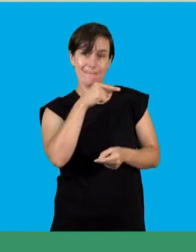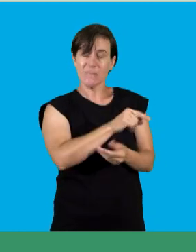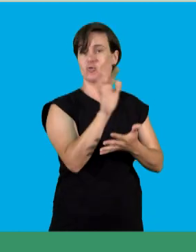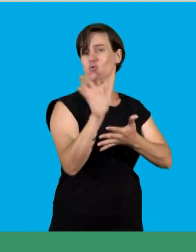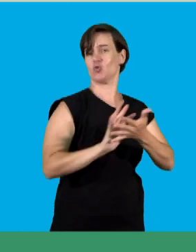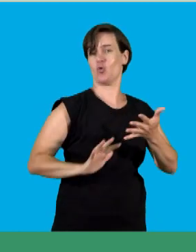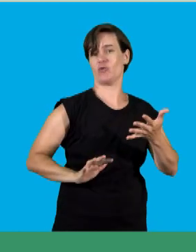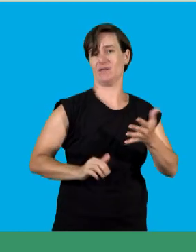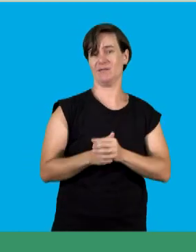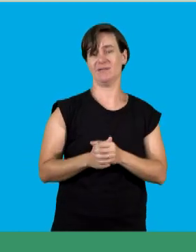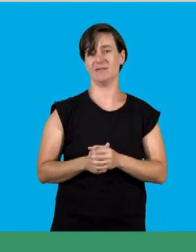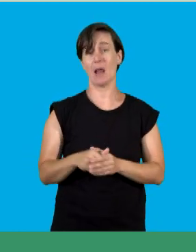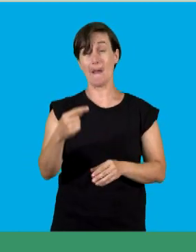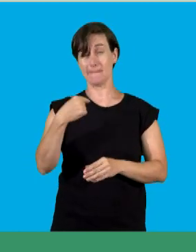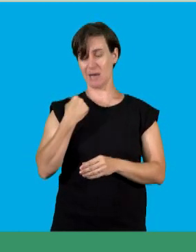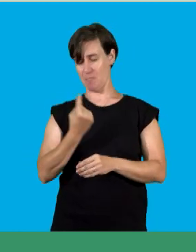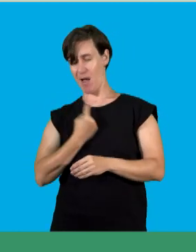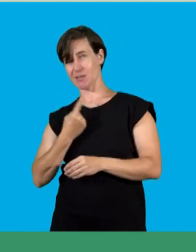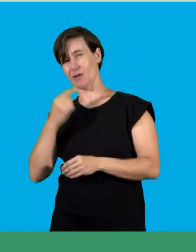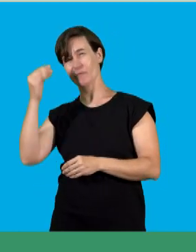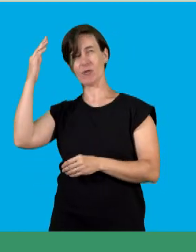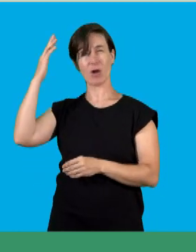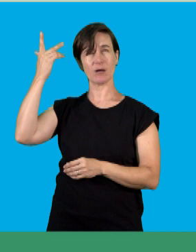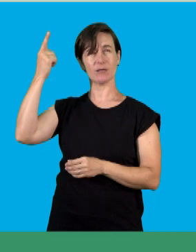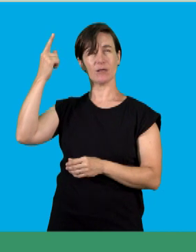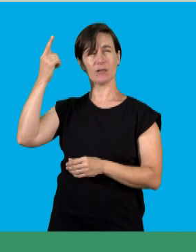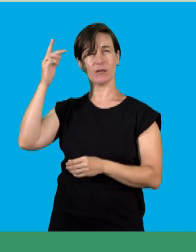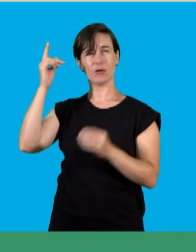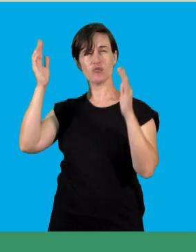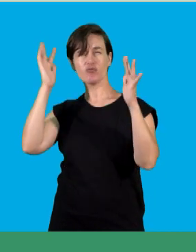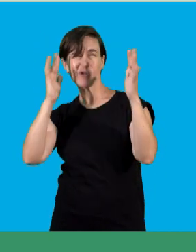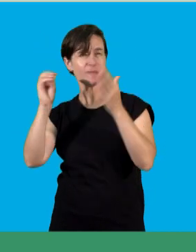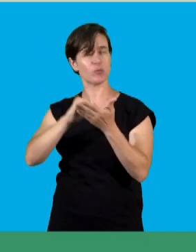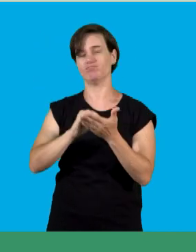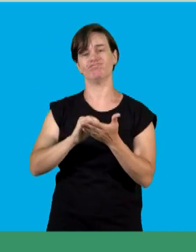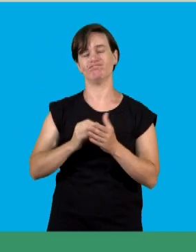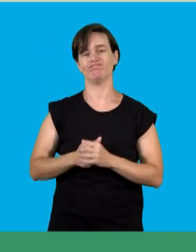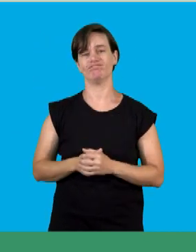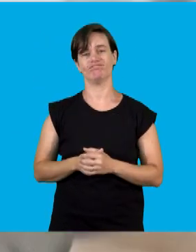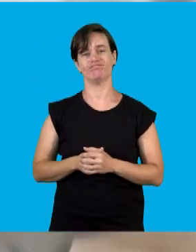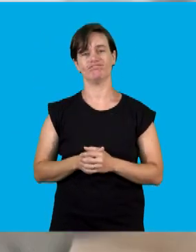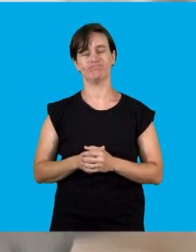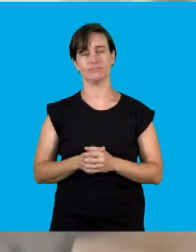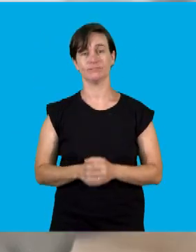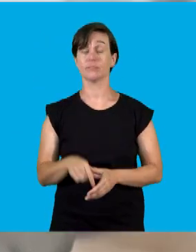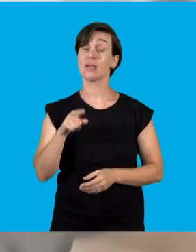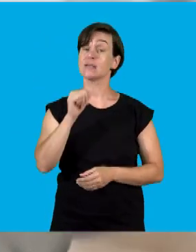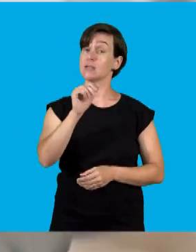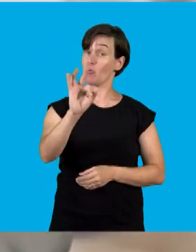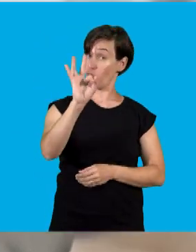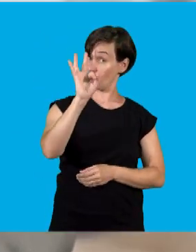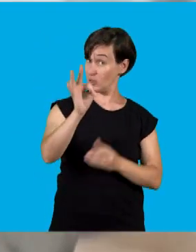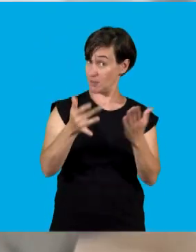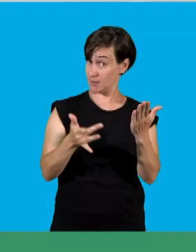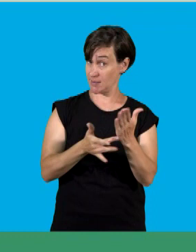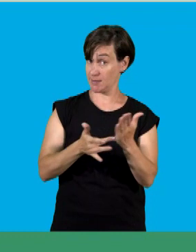was taken out, nothing was added, nothing was taken out. Right, the second one, don't forget the question said three problem-solving